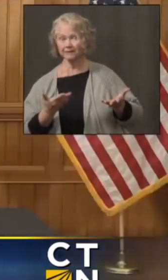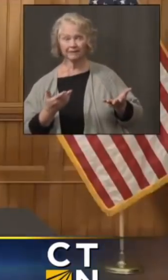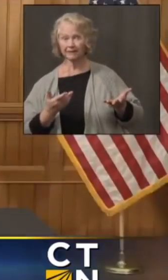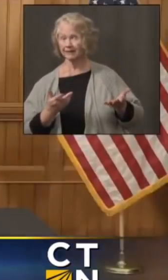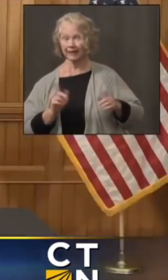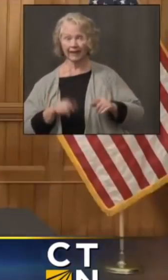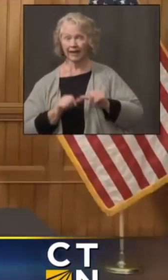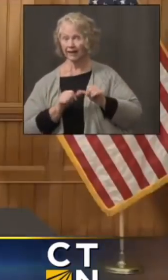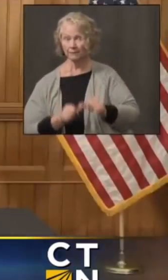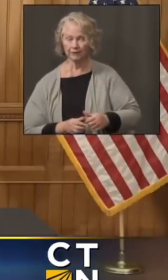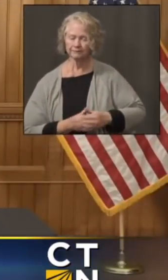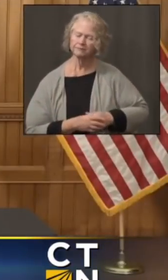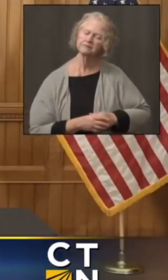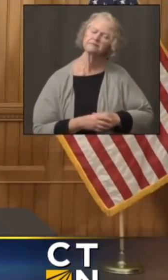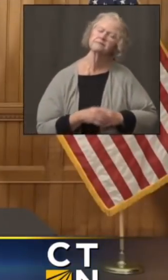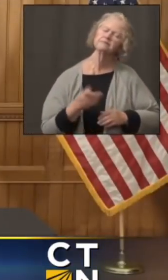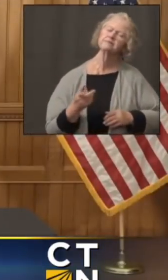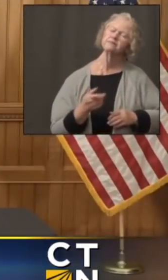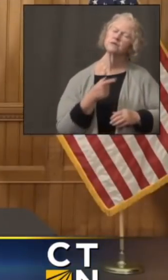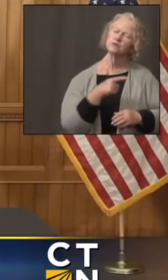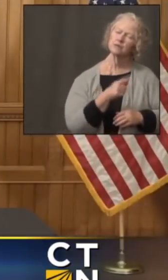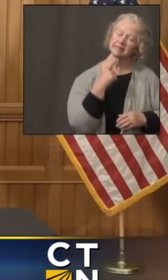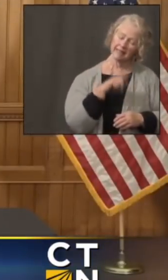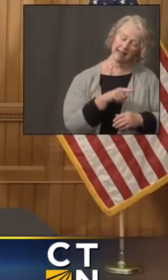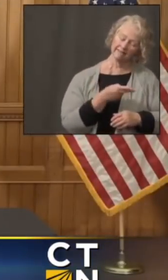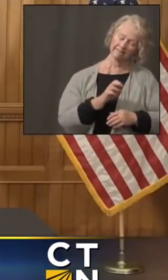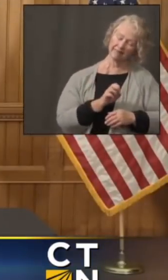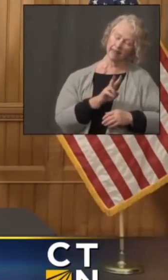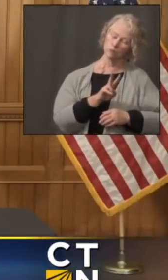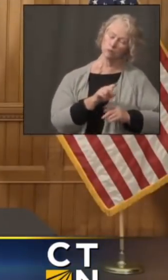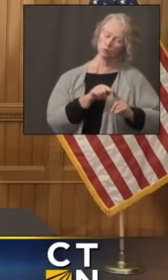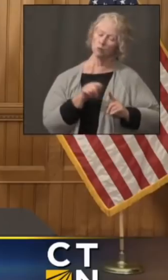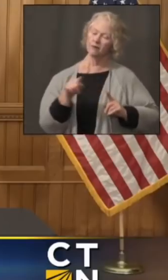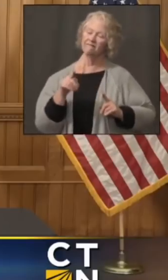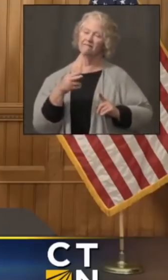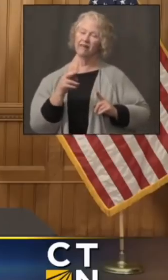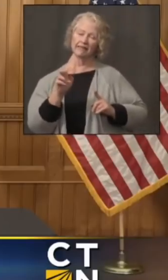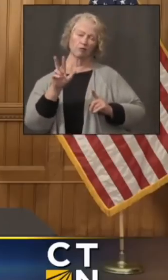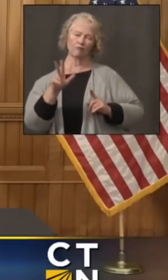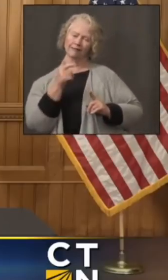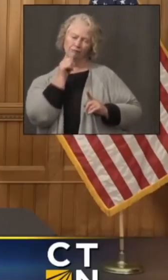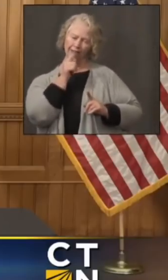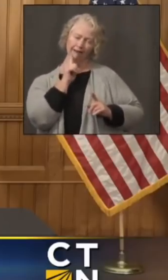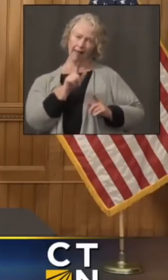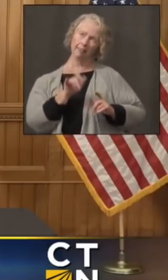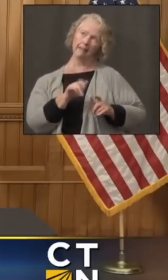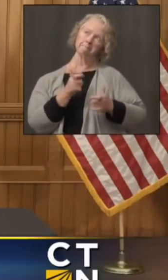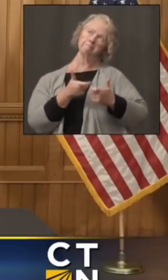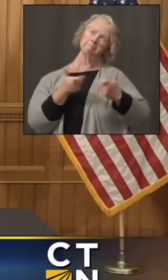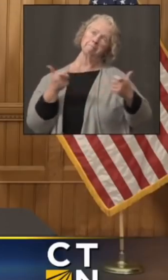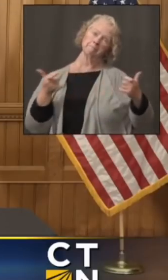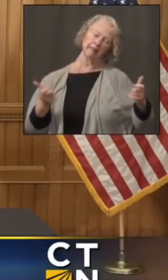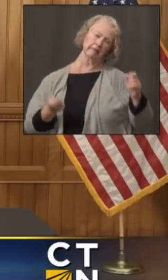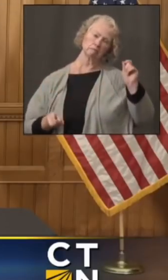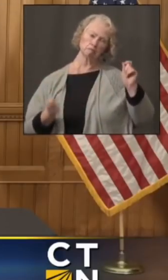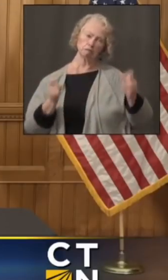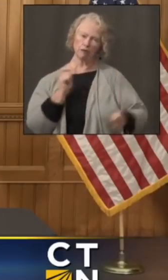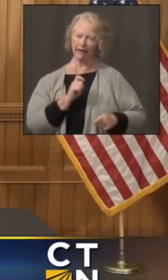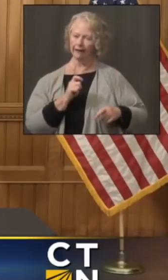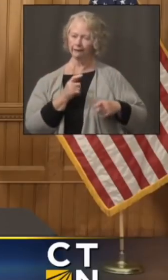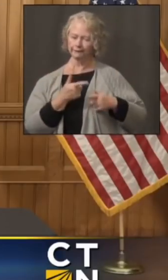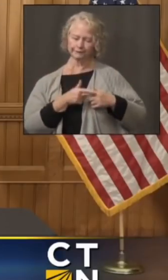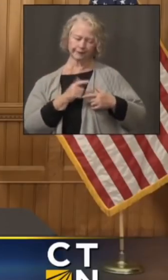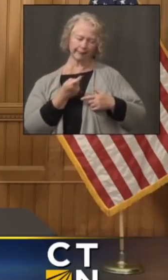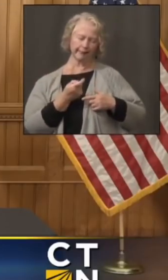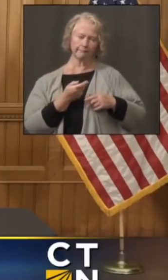So as you pointed out, the Phase 2 to Phase 3 jump was not the biggest jump. It was, a little increase in capacity for restaurants, for